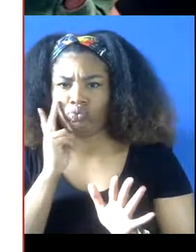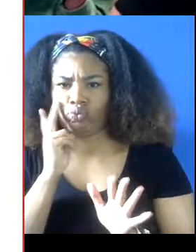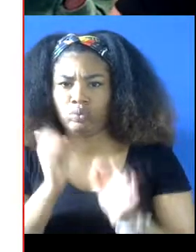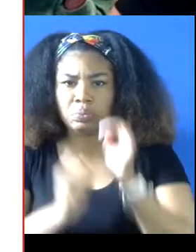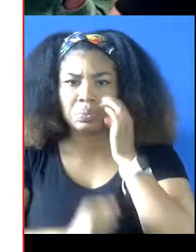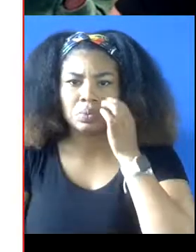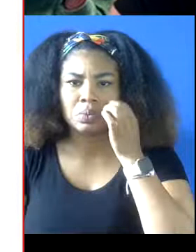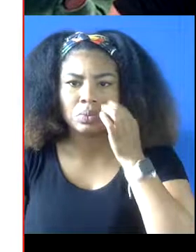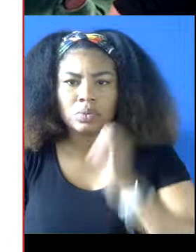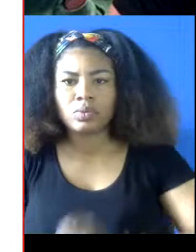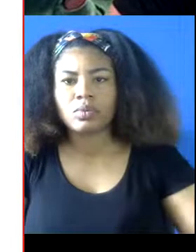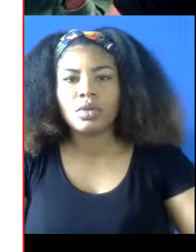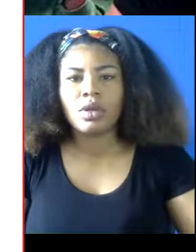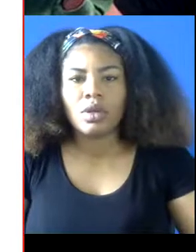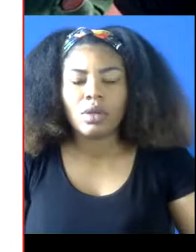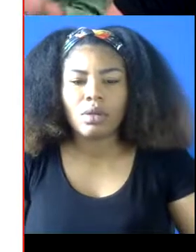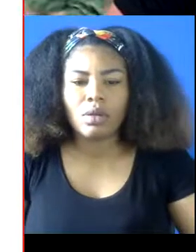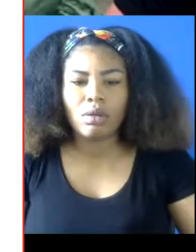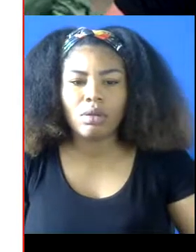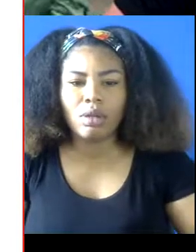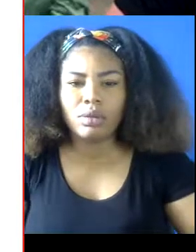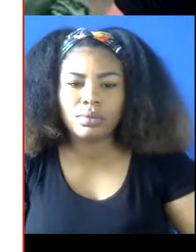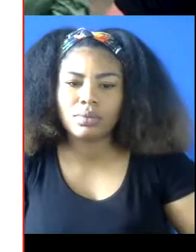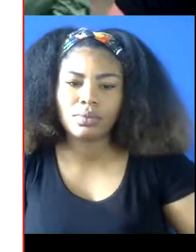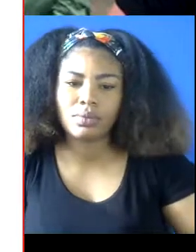Is it embedded?